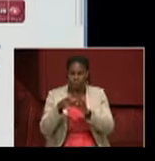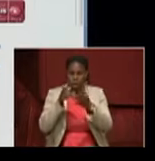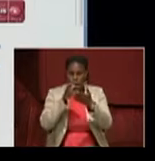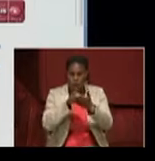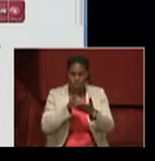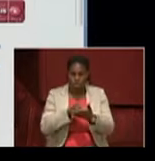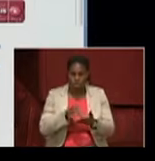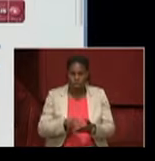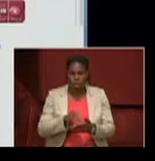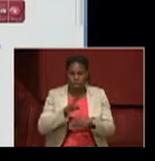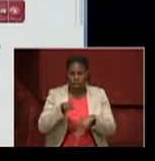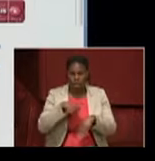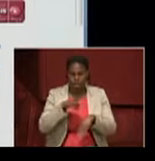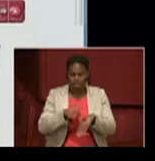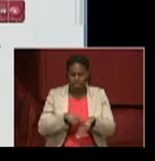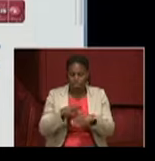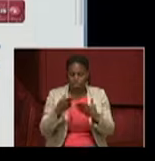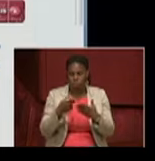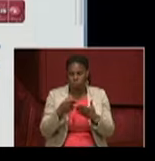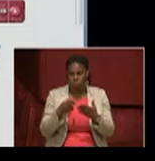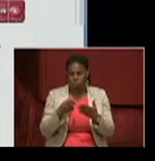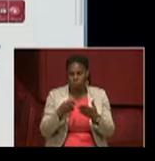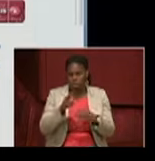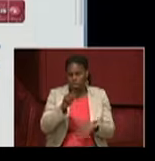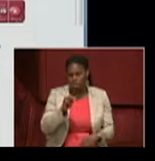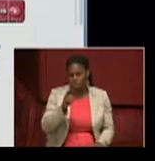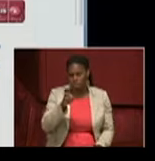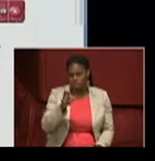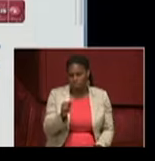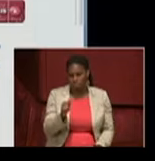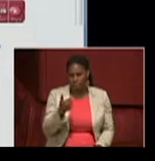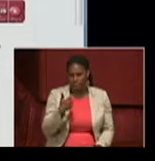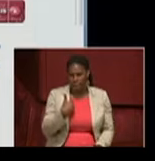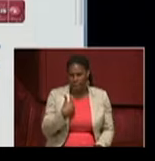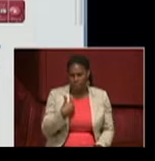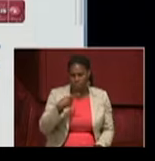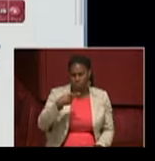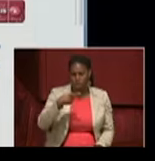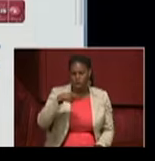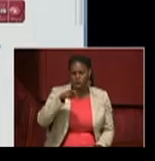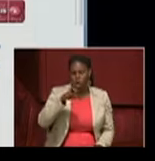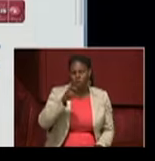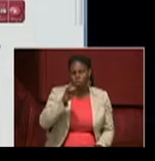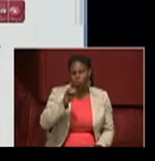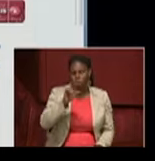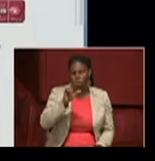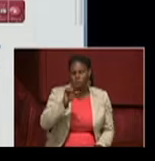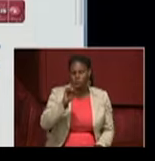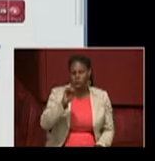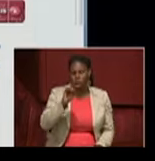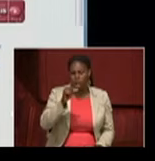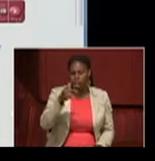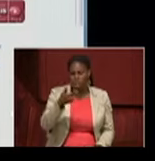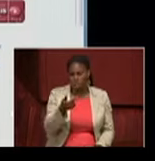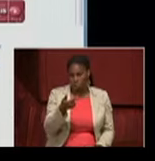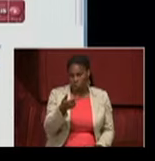National Archives has its own publication known as Prologue. Every Prologue